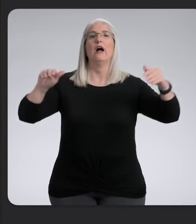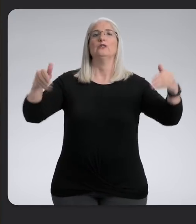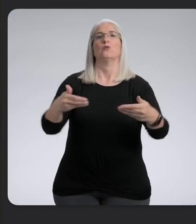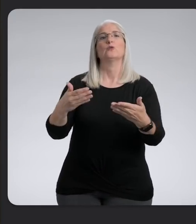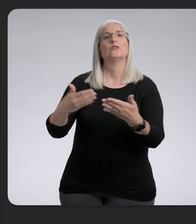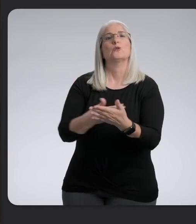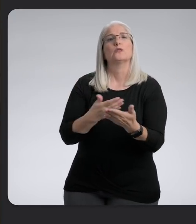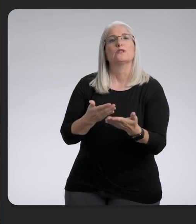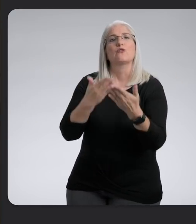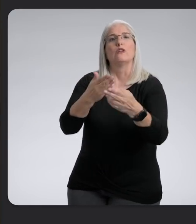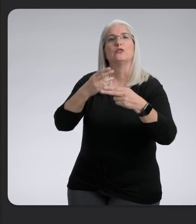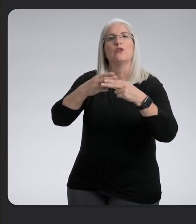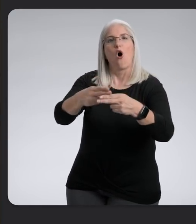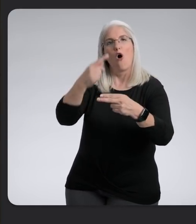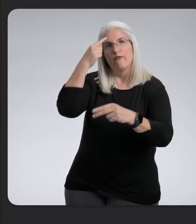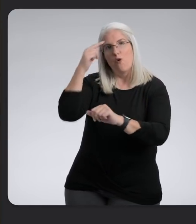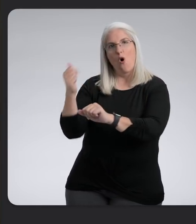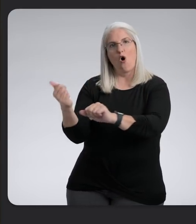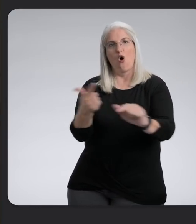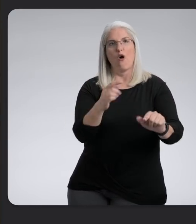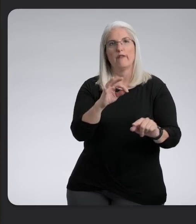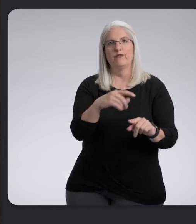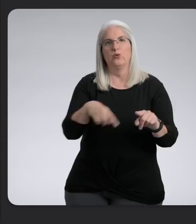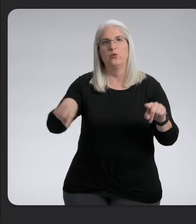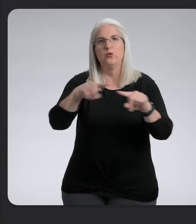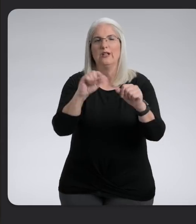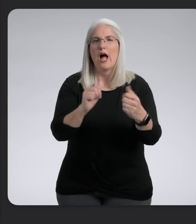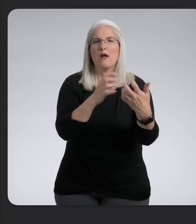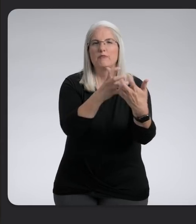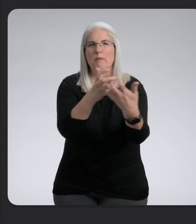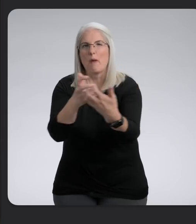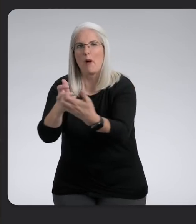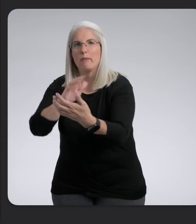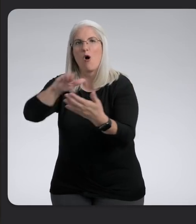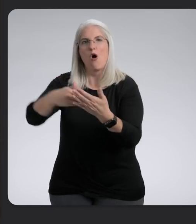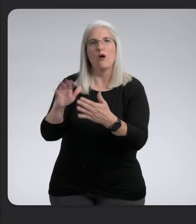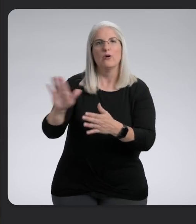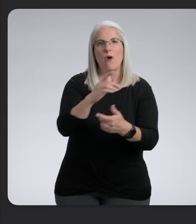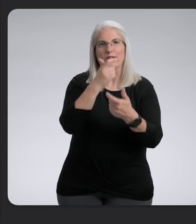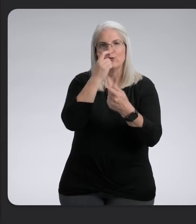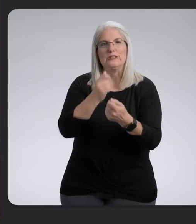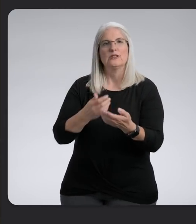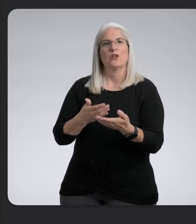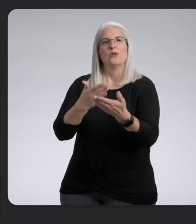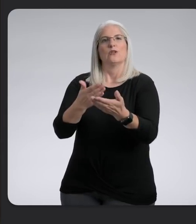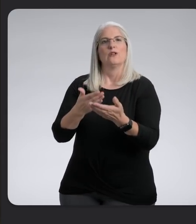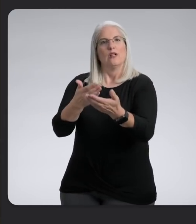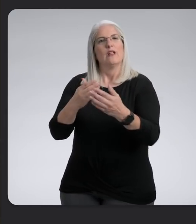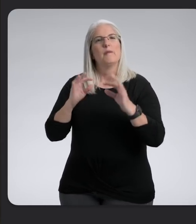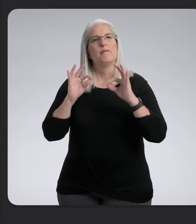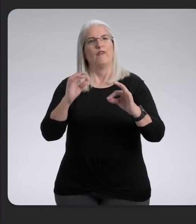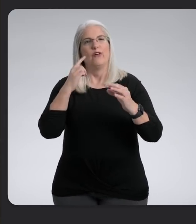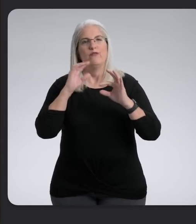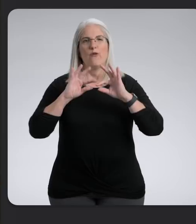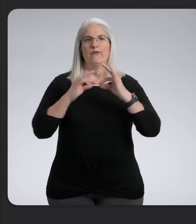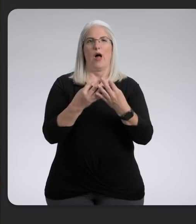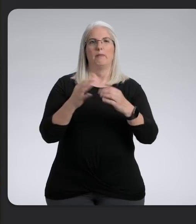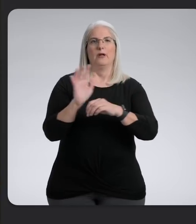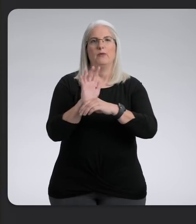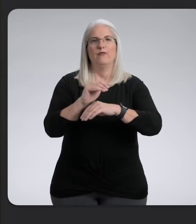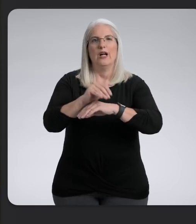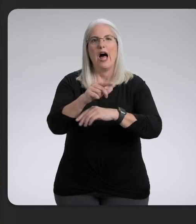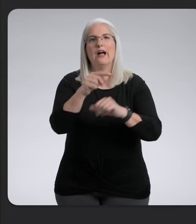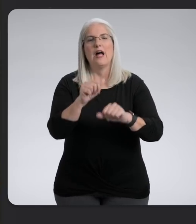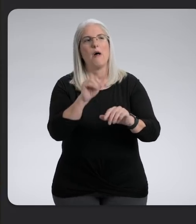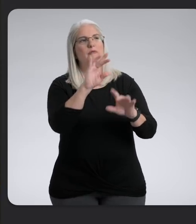movies based on everyone's interests, perfect for family movie nights. And you can easily fine-tune the suggestions based on who's watching. Now,